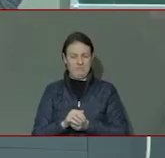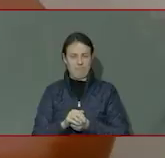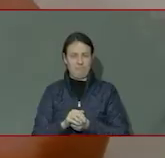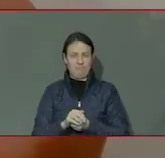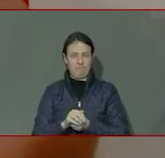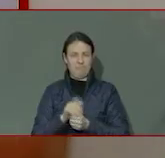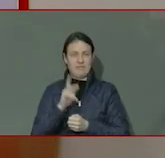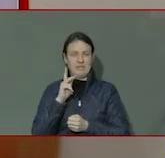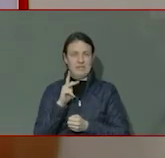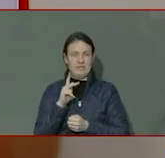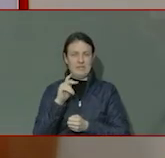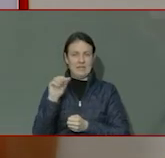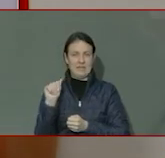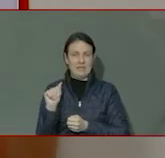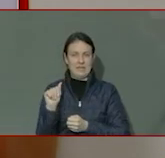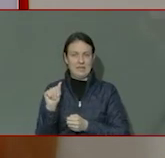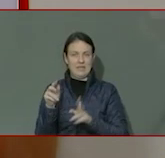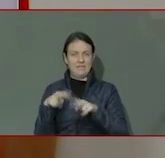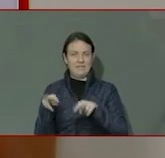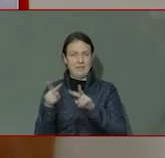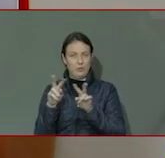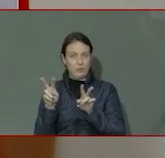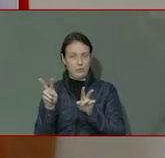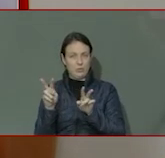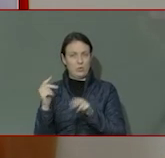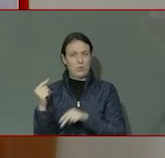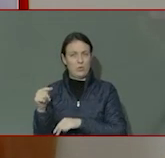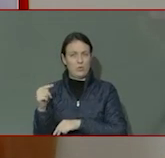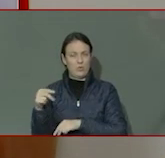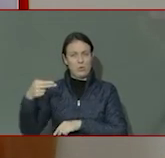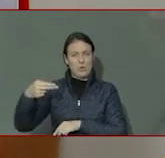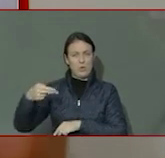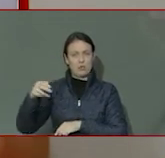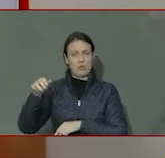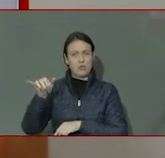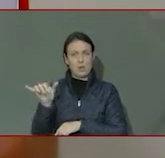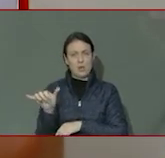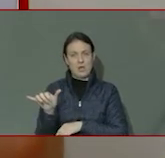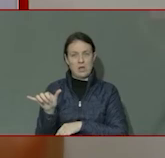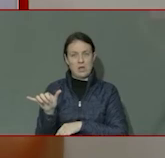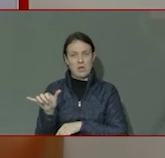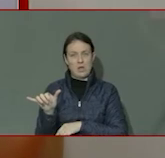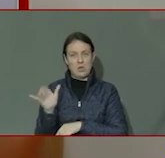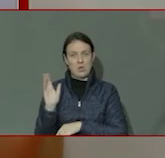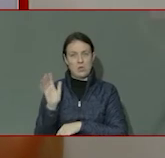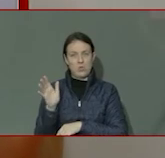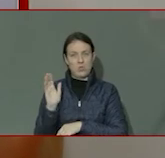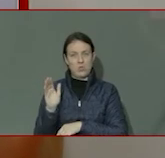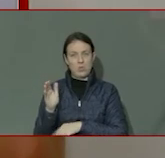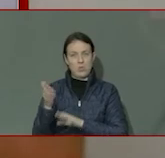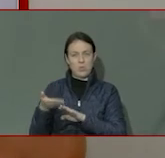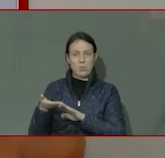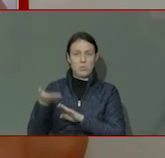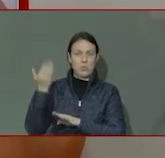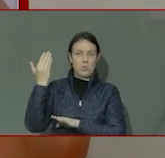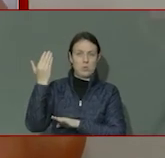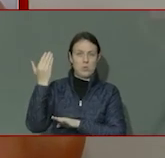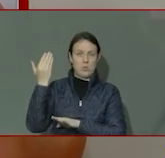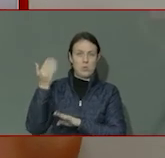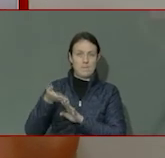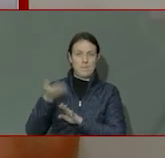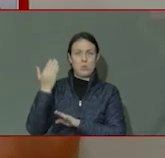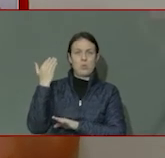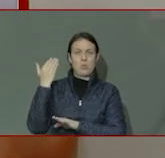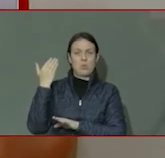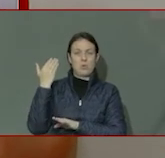The Ka value for Hy will be greater than this,